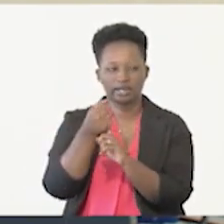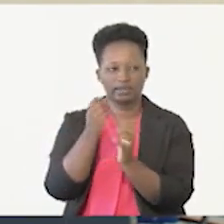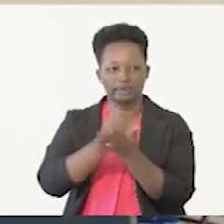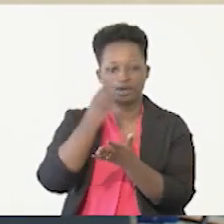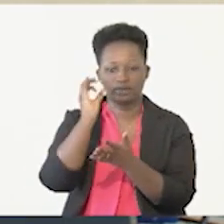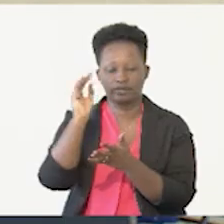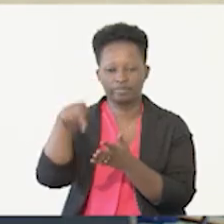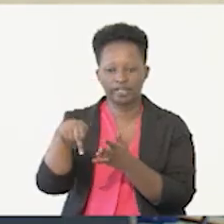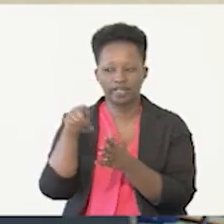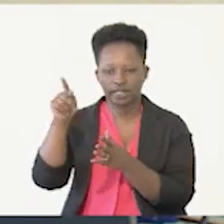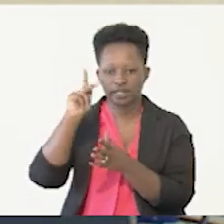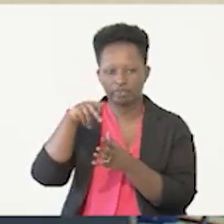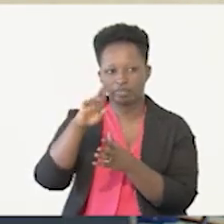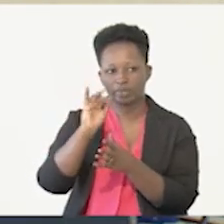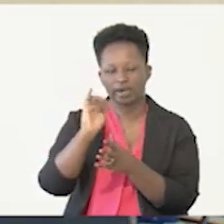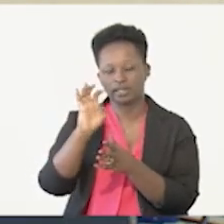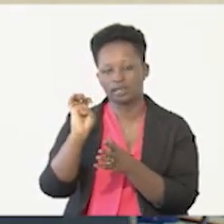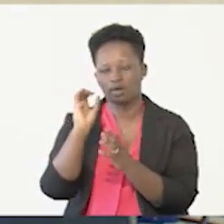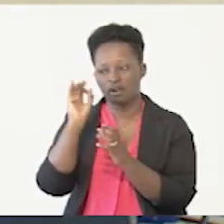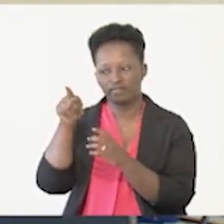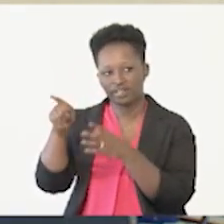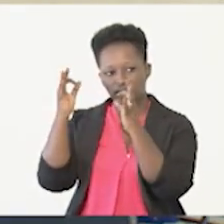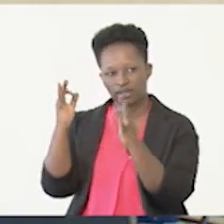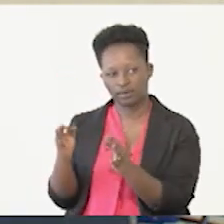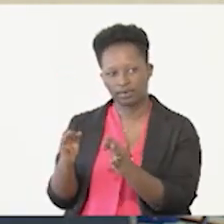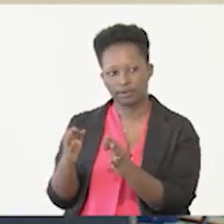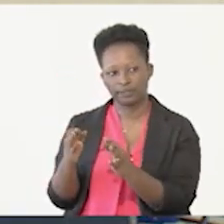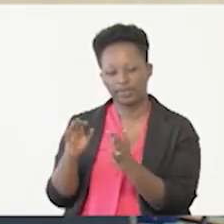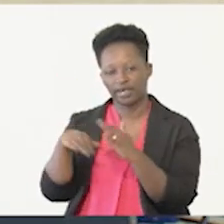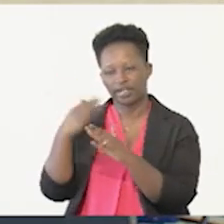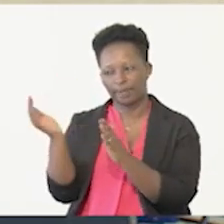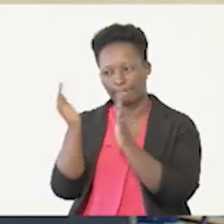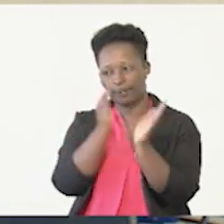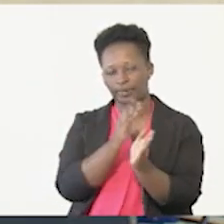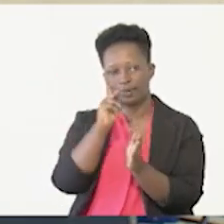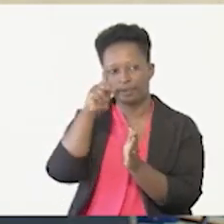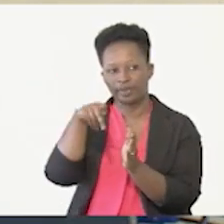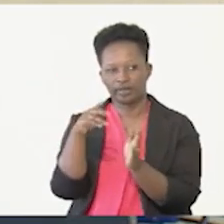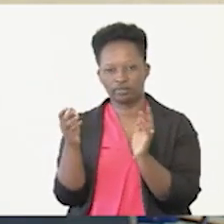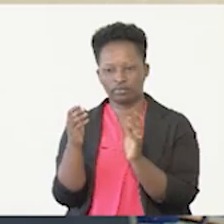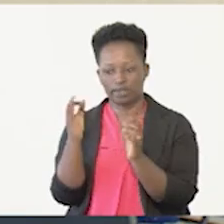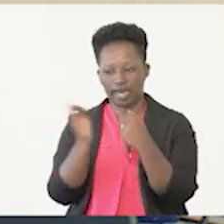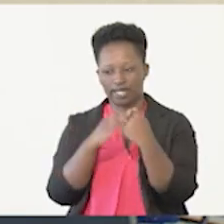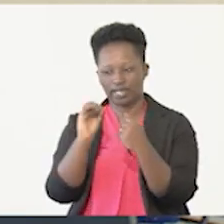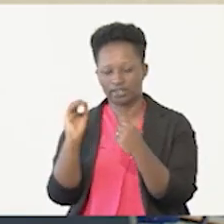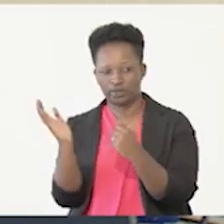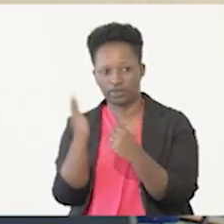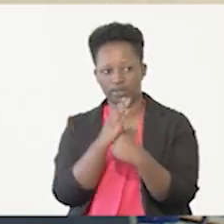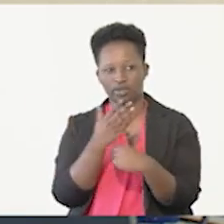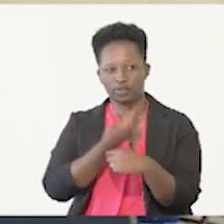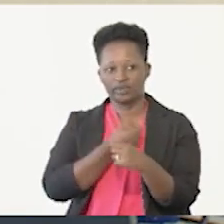be the price of this commodity. So when you do it in this way, if you bring 800 this side, so you